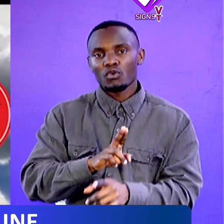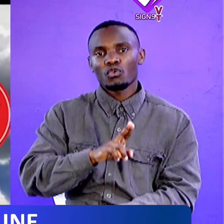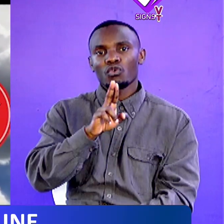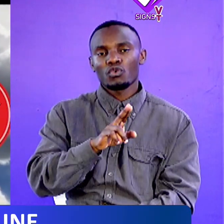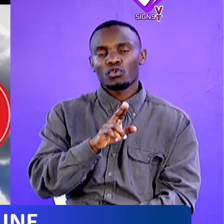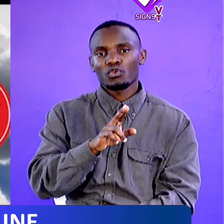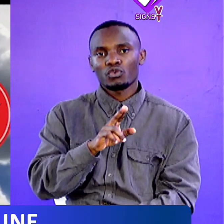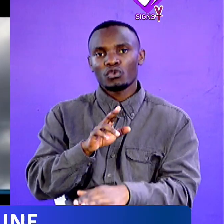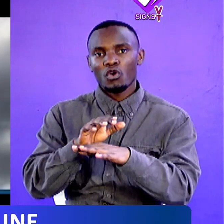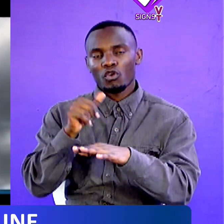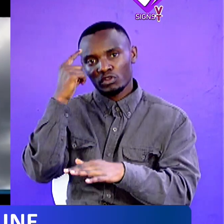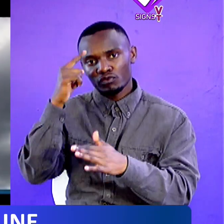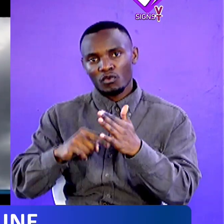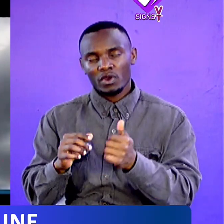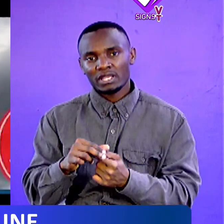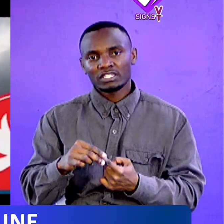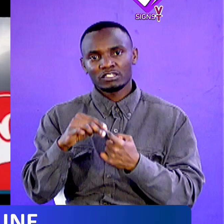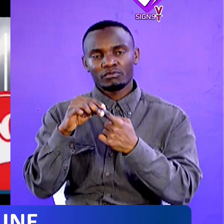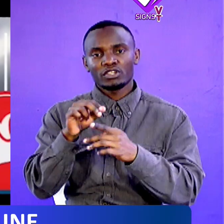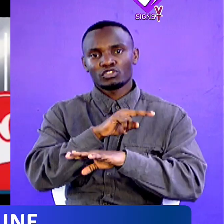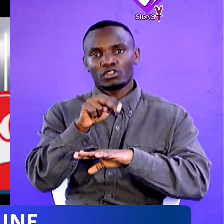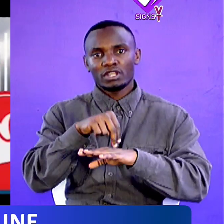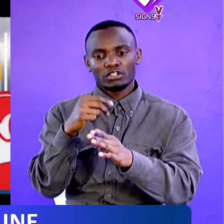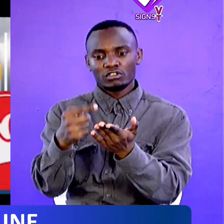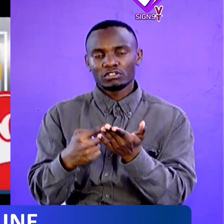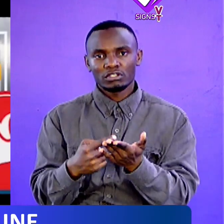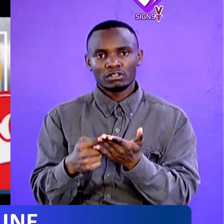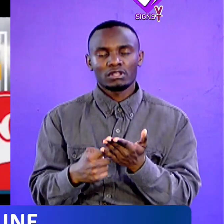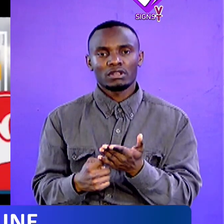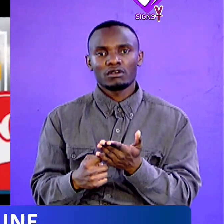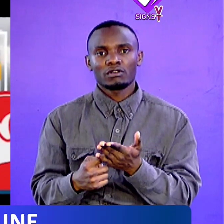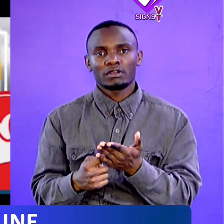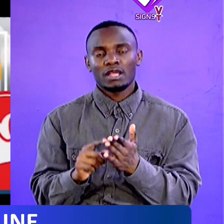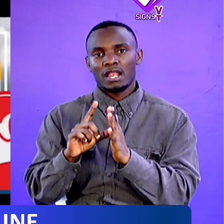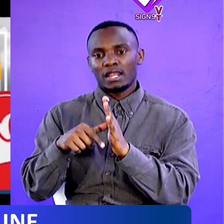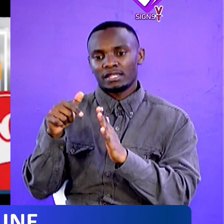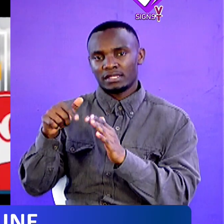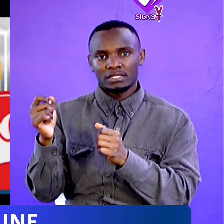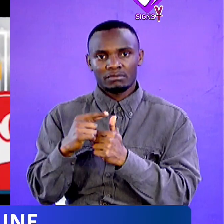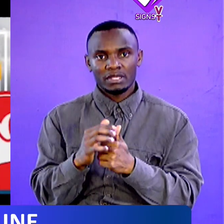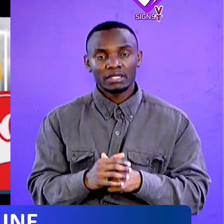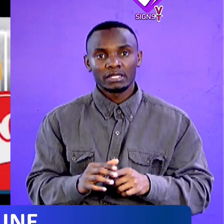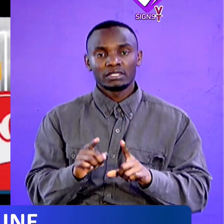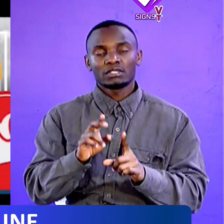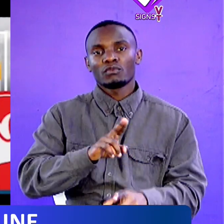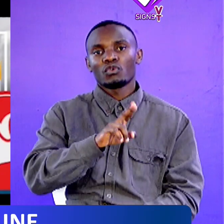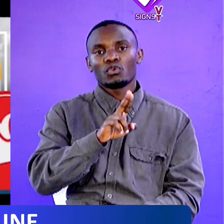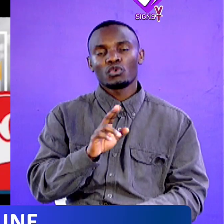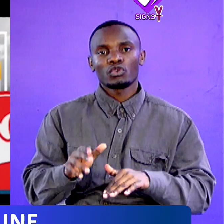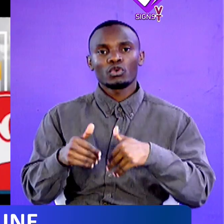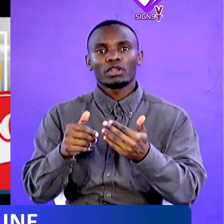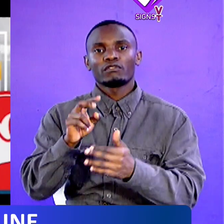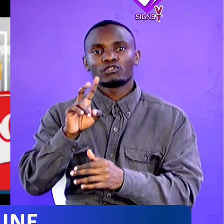for a special national dialogue convention later in the month. In a notice issued to all the members, Kenyatta gave a 21-day